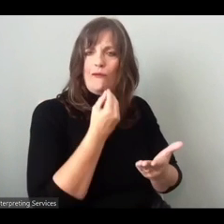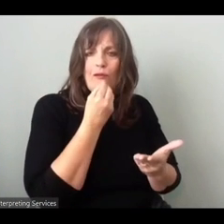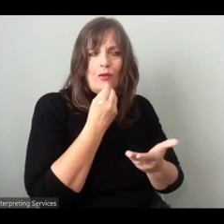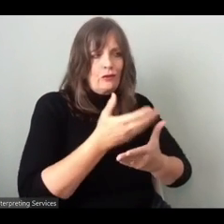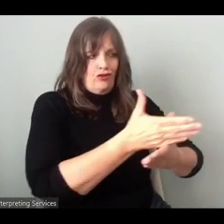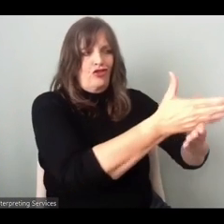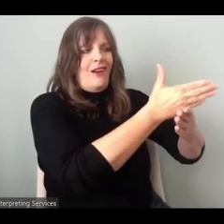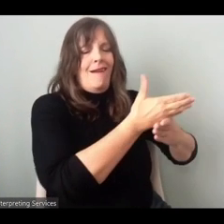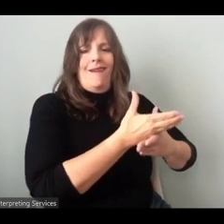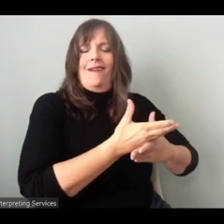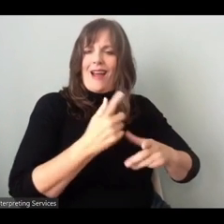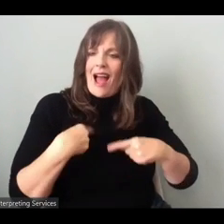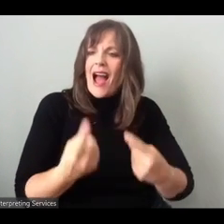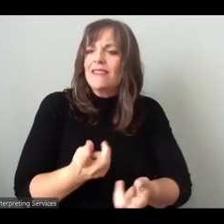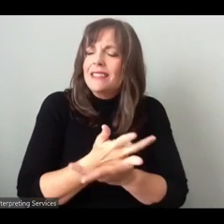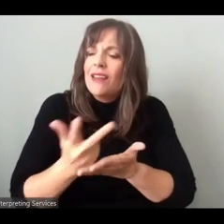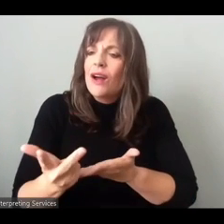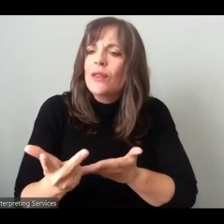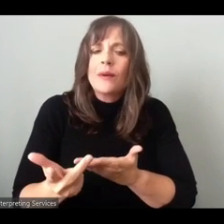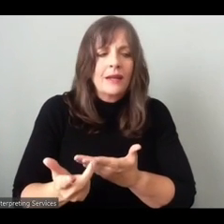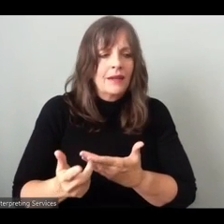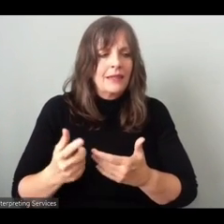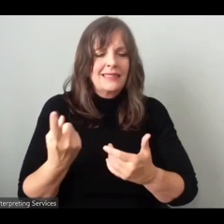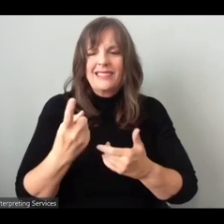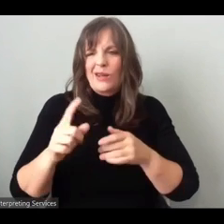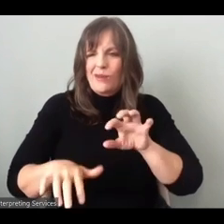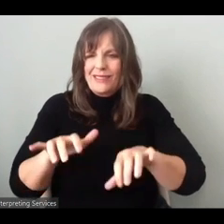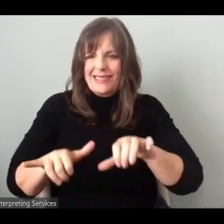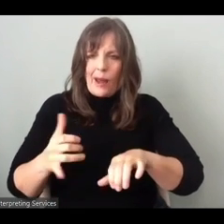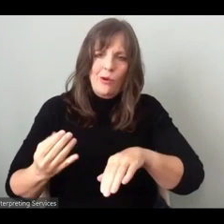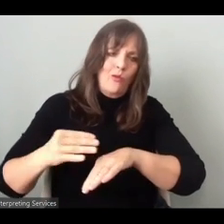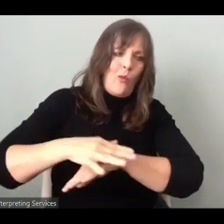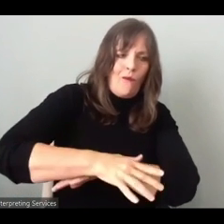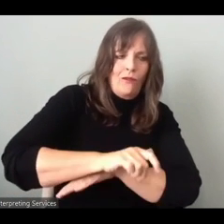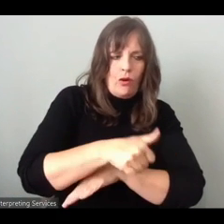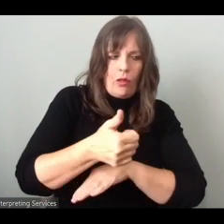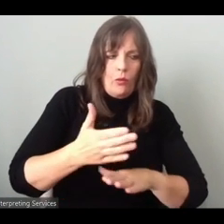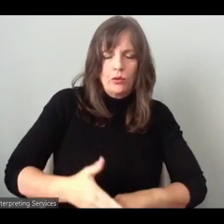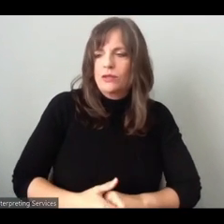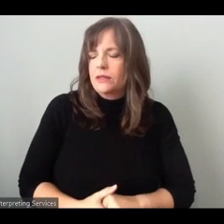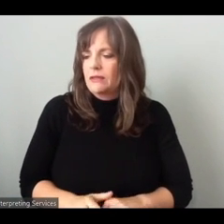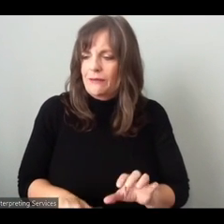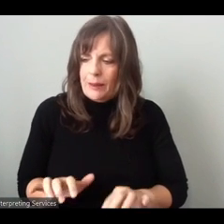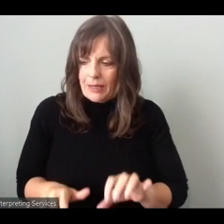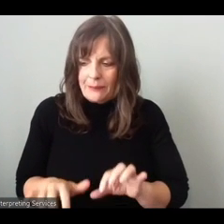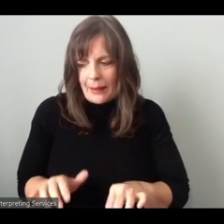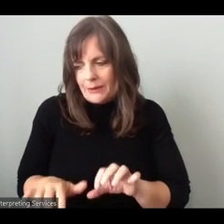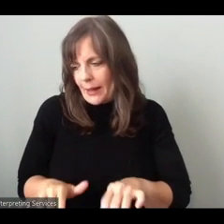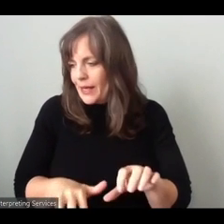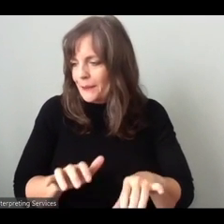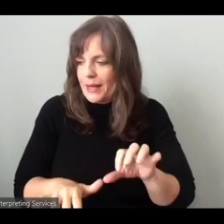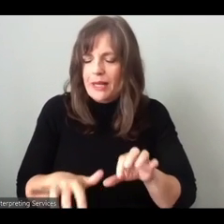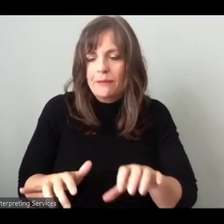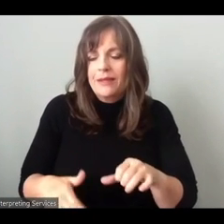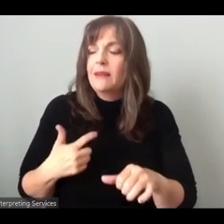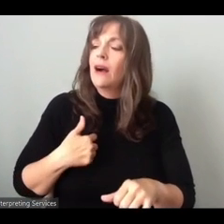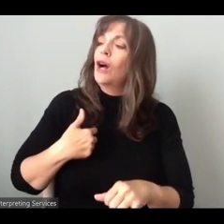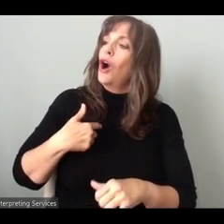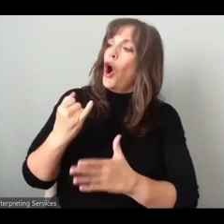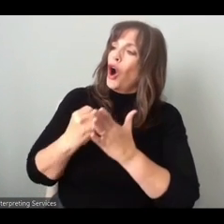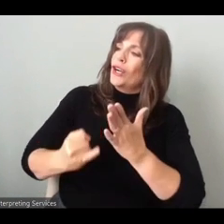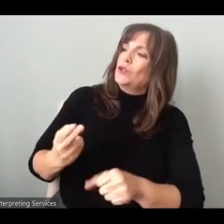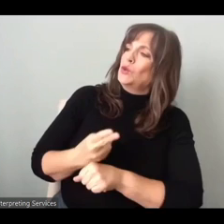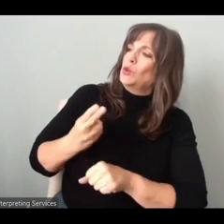artist using their platform not to help themselves, but to help other people. And I really think that it is in the